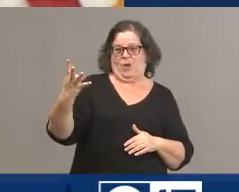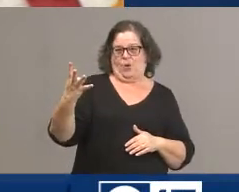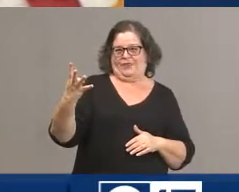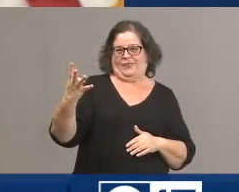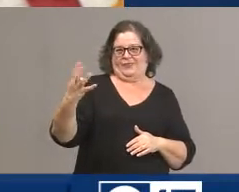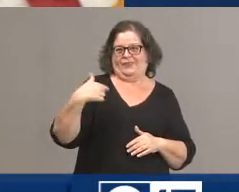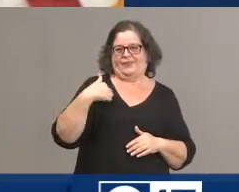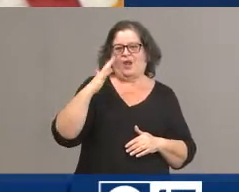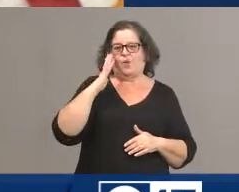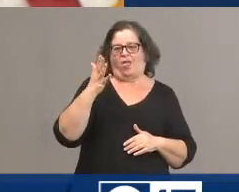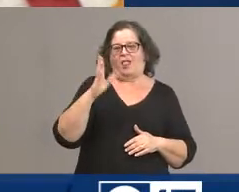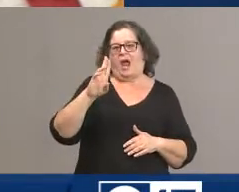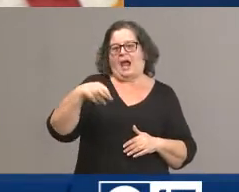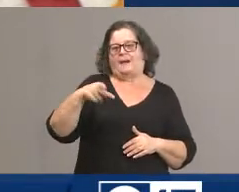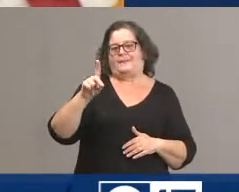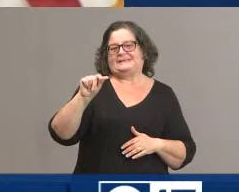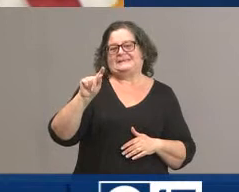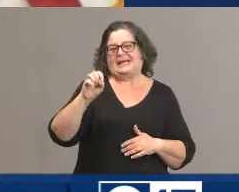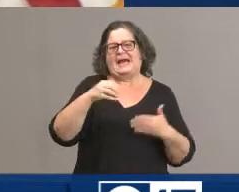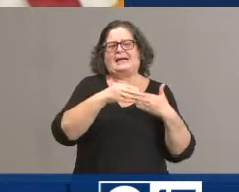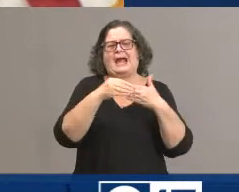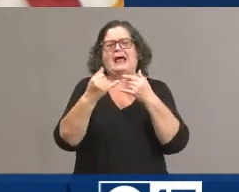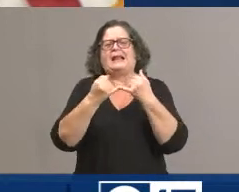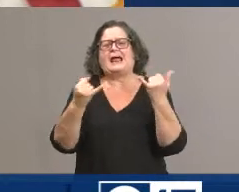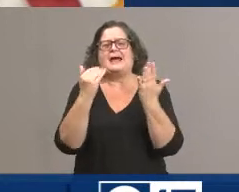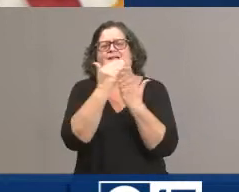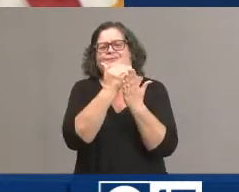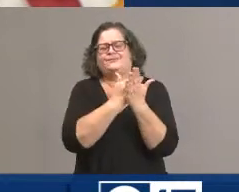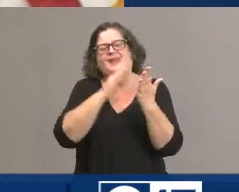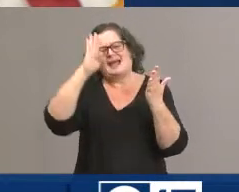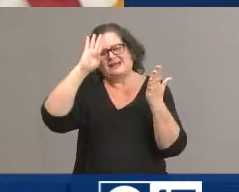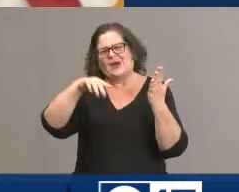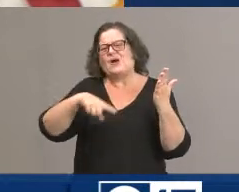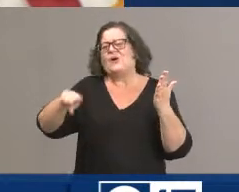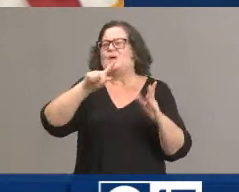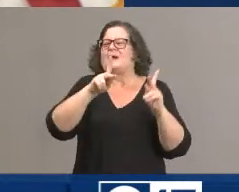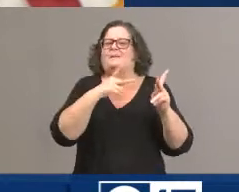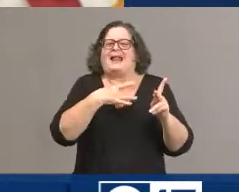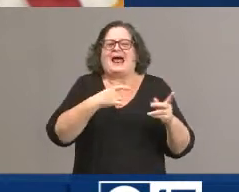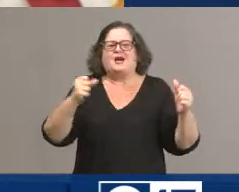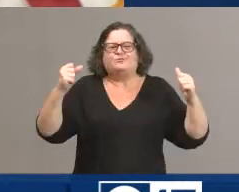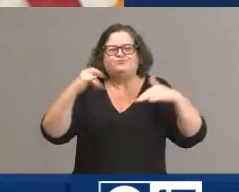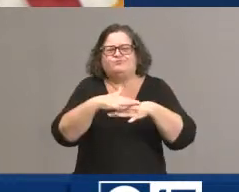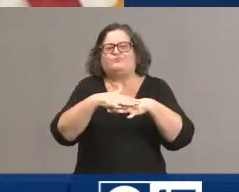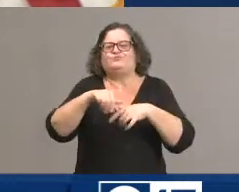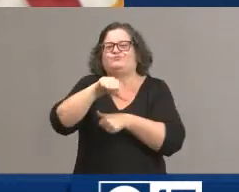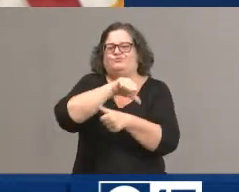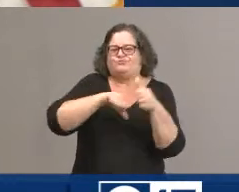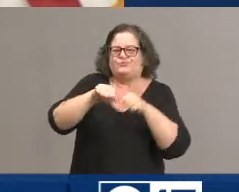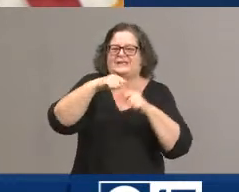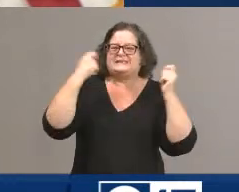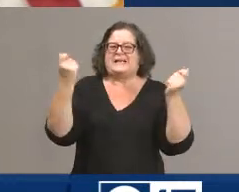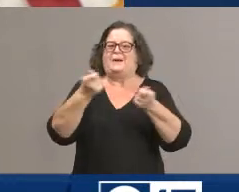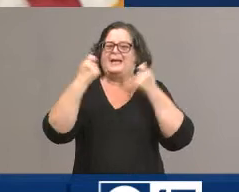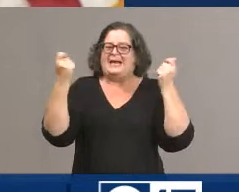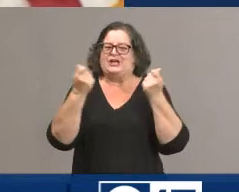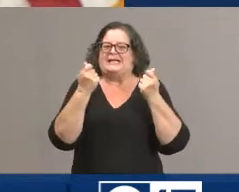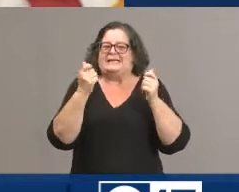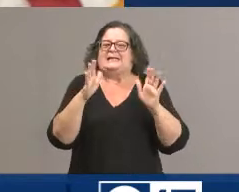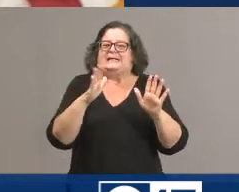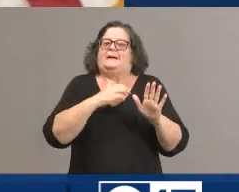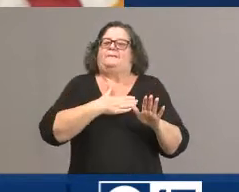are asking this weekend is that you celebrate the Independence Day with your immediate household or